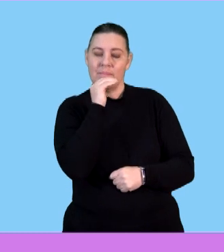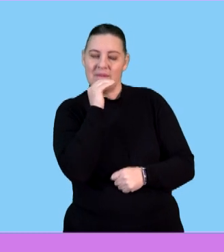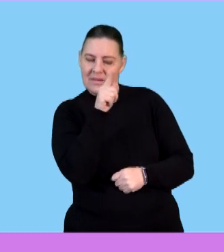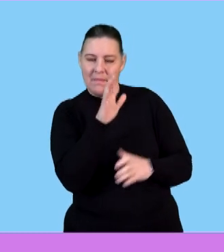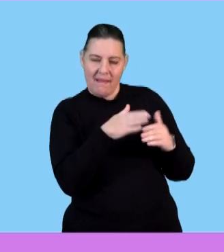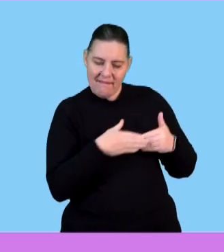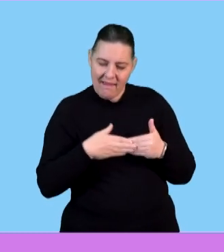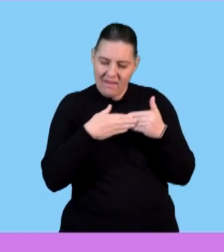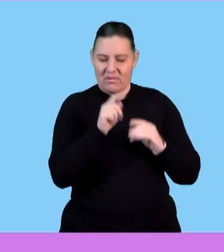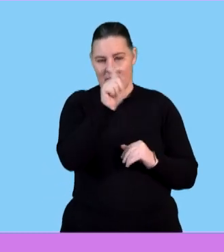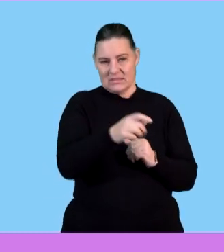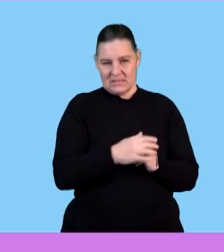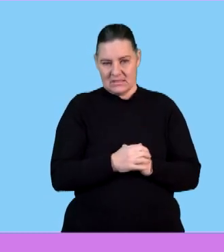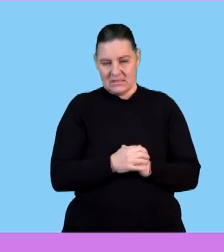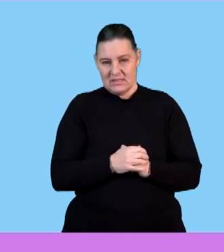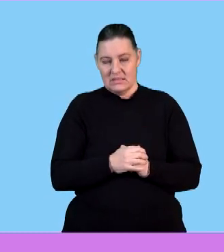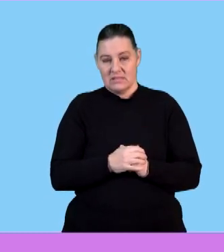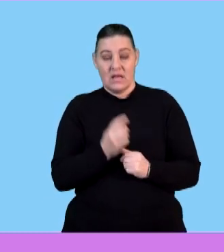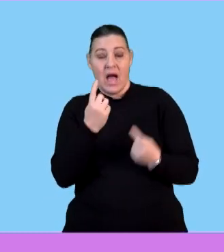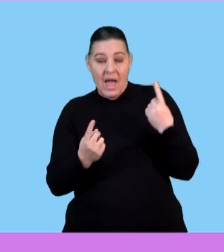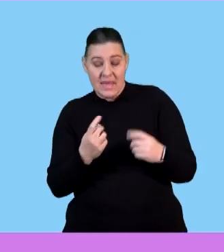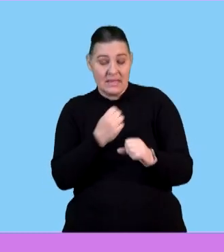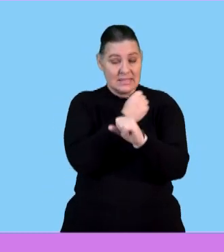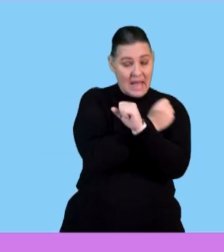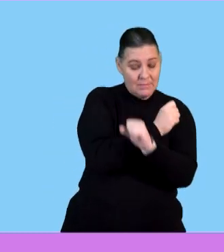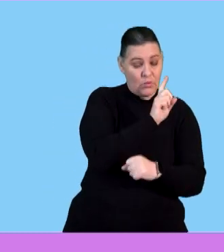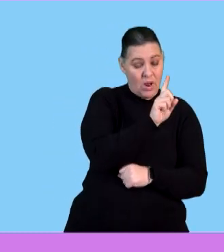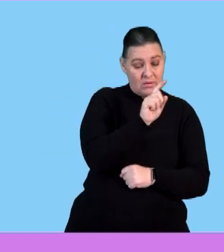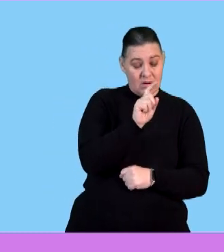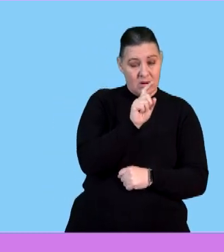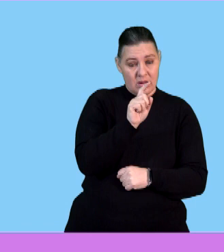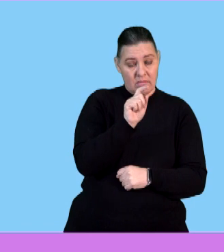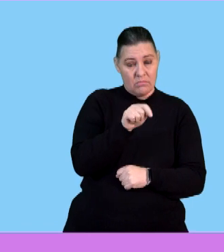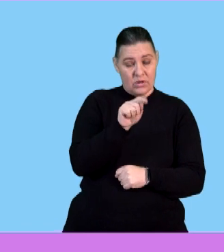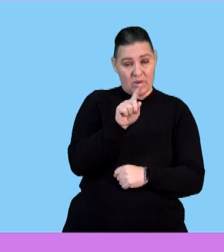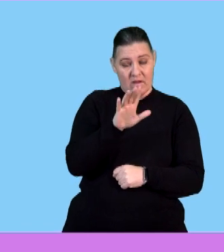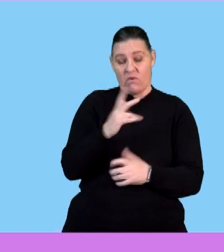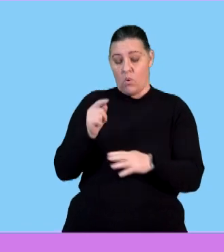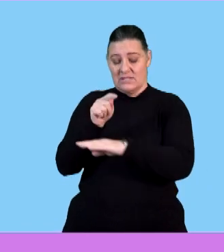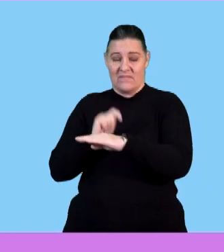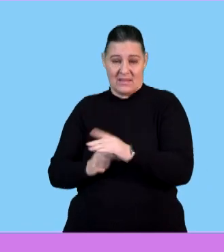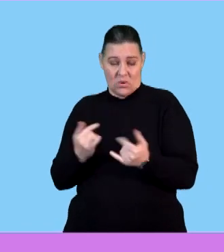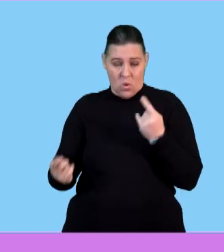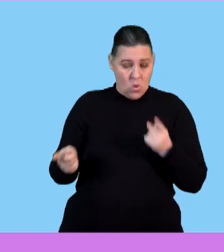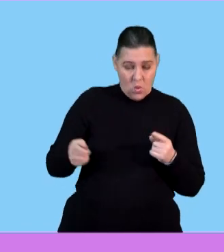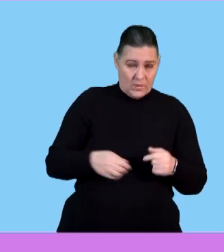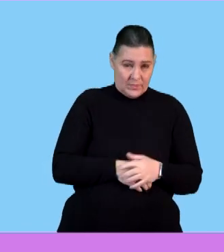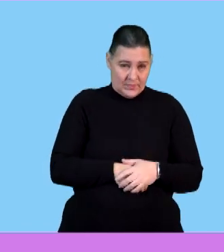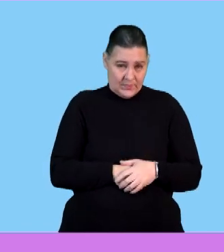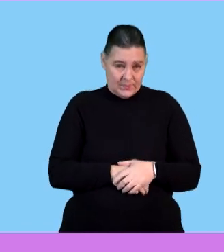got to be careful with these things. It's either we times by 1,15 or we divide by 1,15. Be careful.